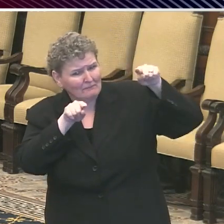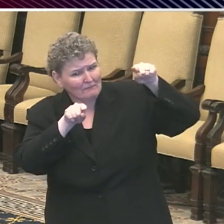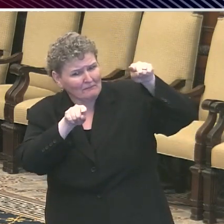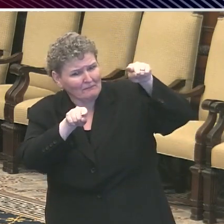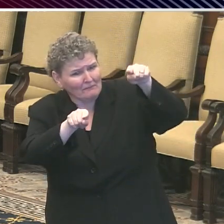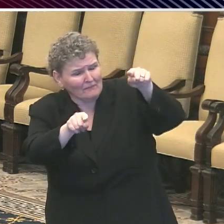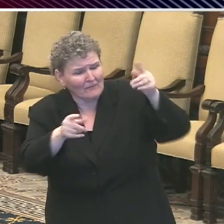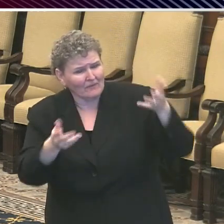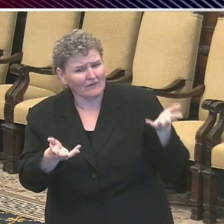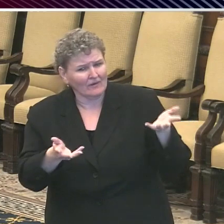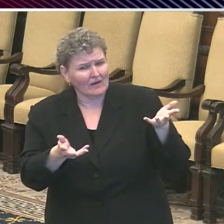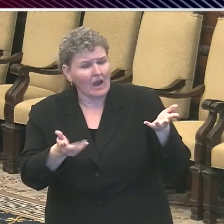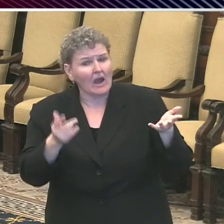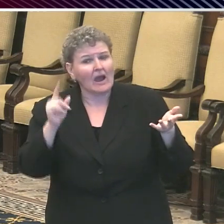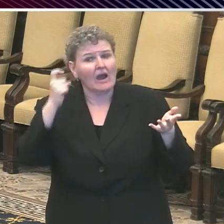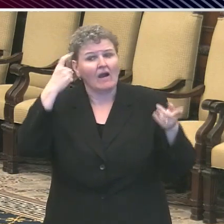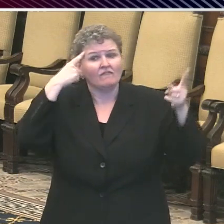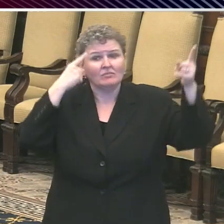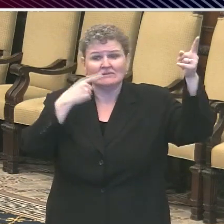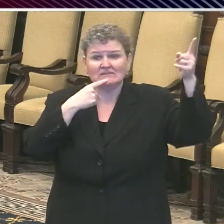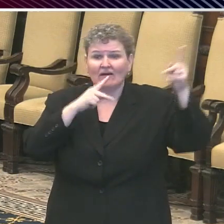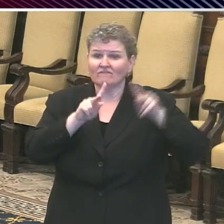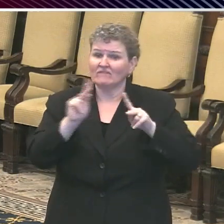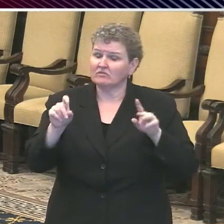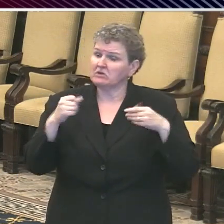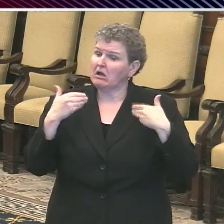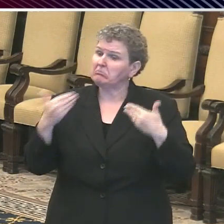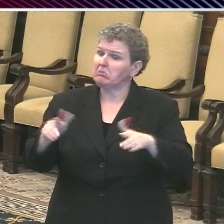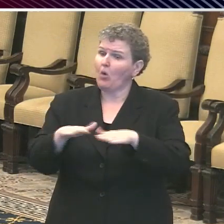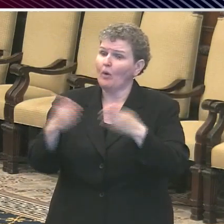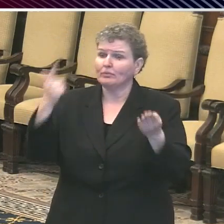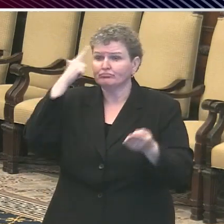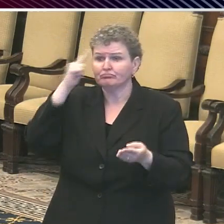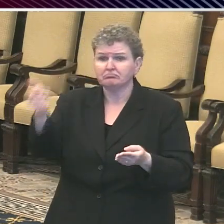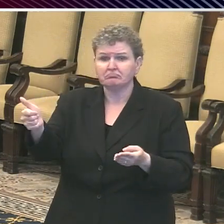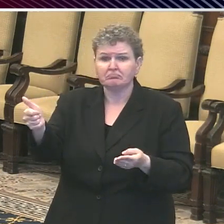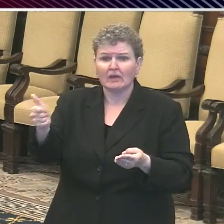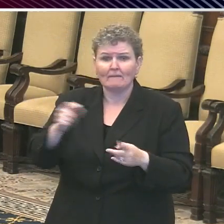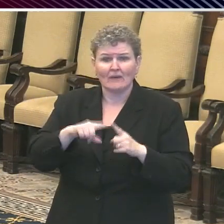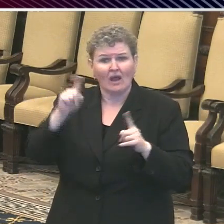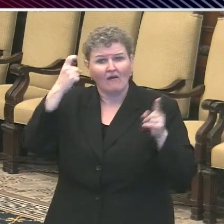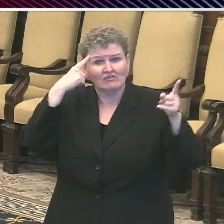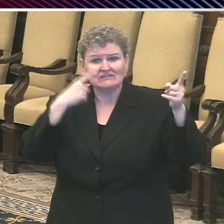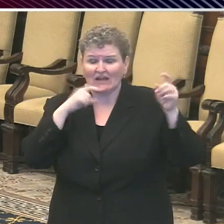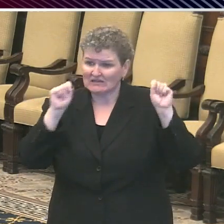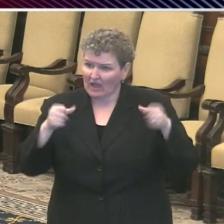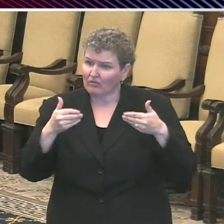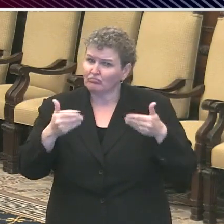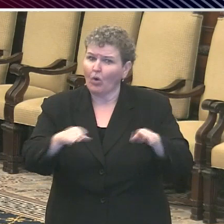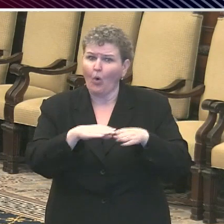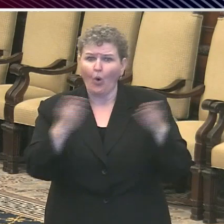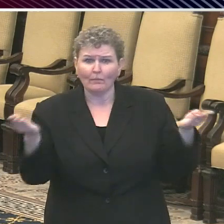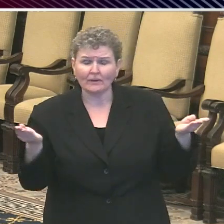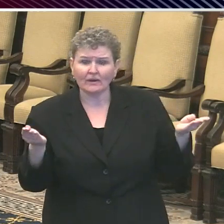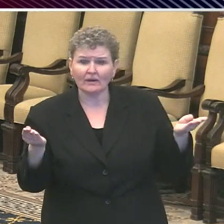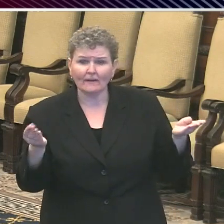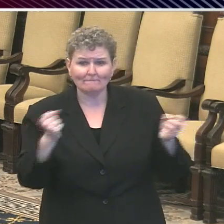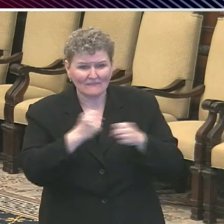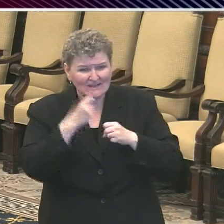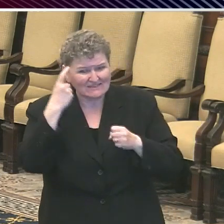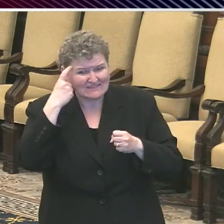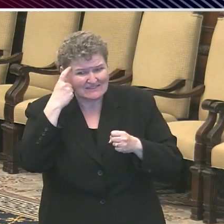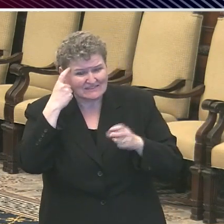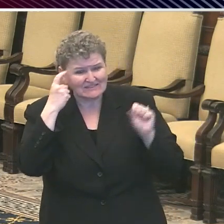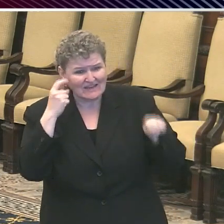The governor is saying that Philadelphia can open up. We're on the same page that, okay, if the governor's saying we can open it, we can look at it and see, does it make sense to us? We do think